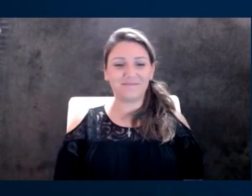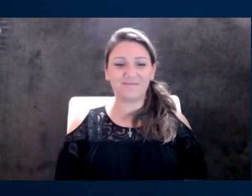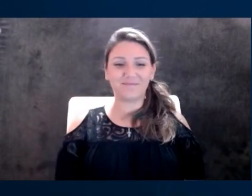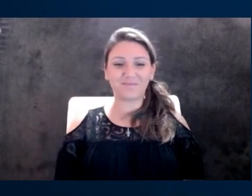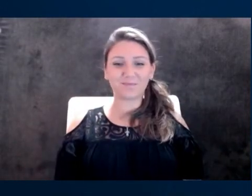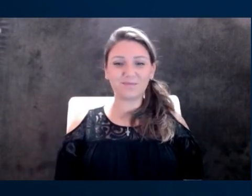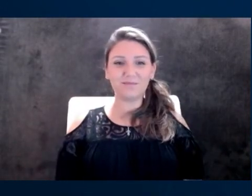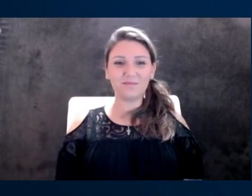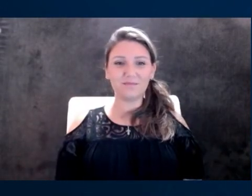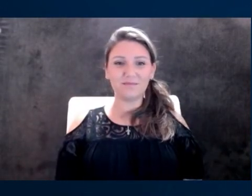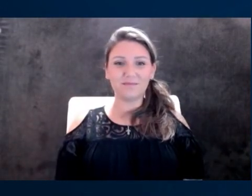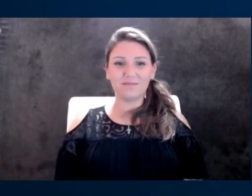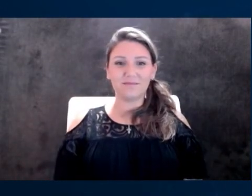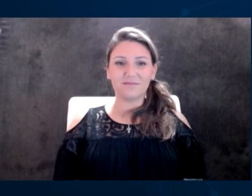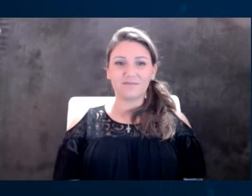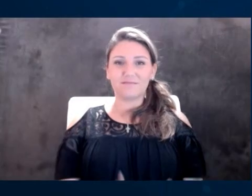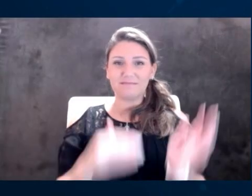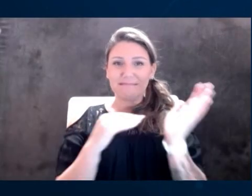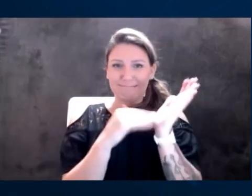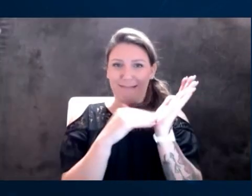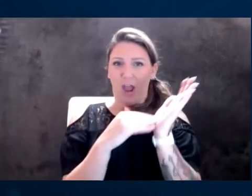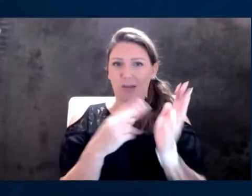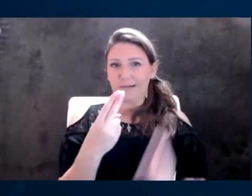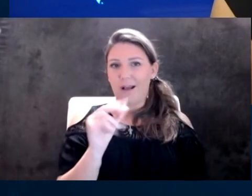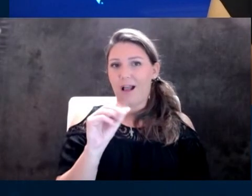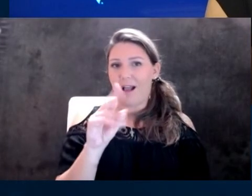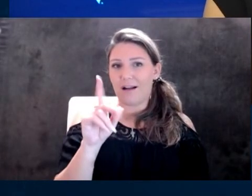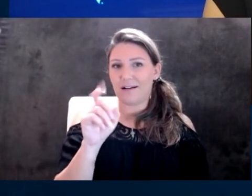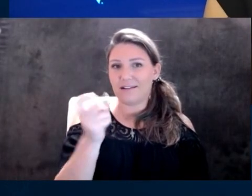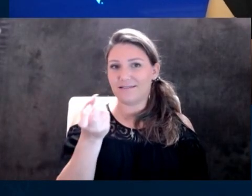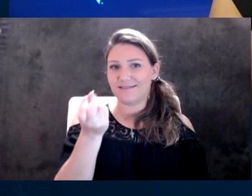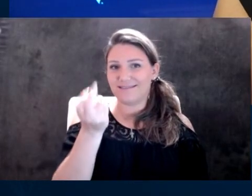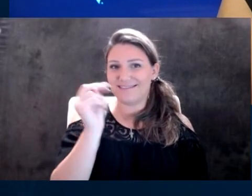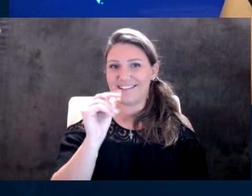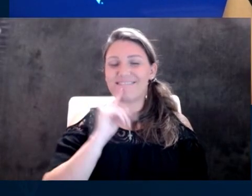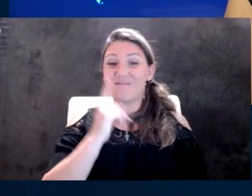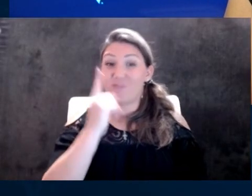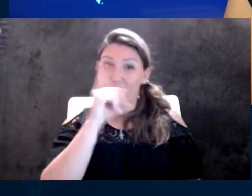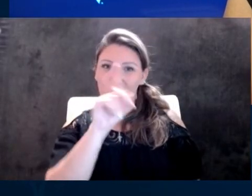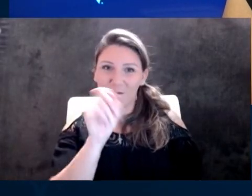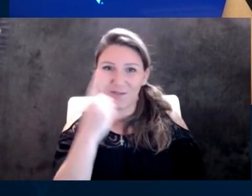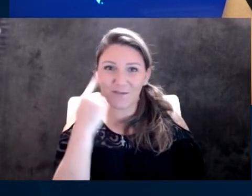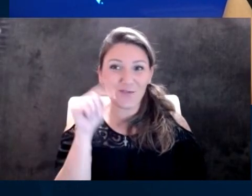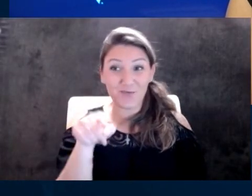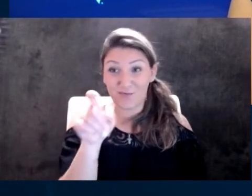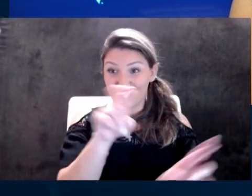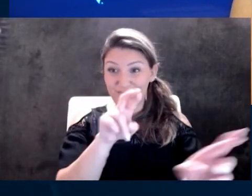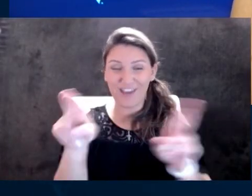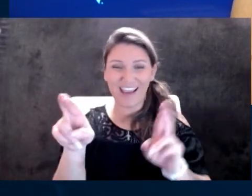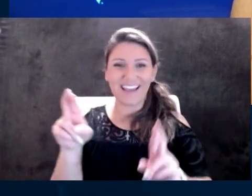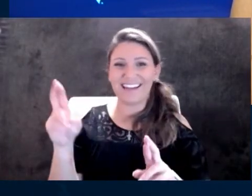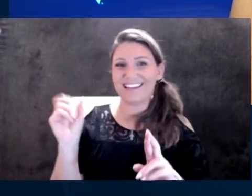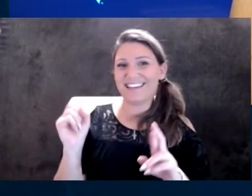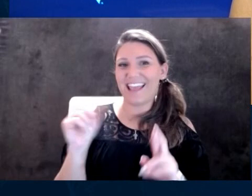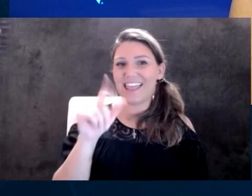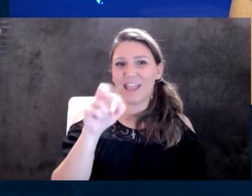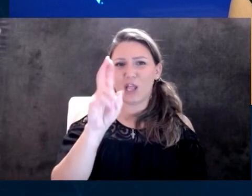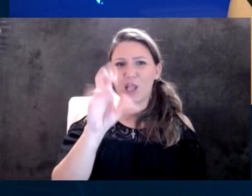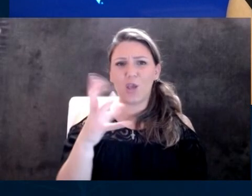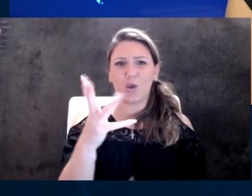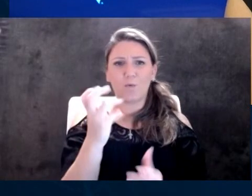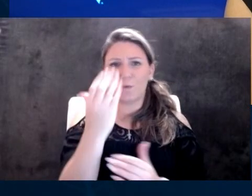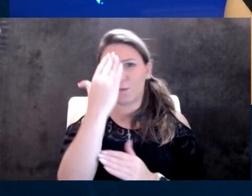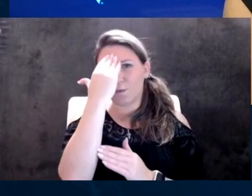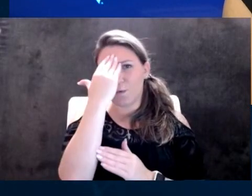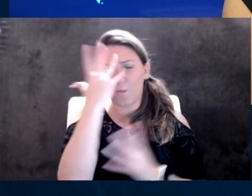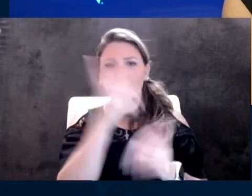So, Dr. Hawkinson, I didn't mean to leave you out all day, but I've got a question for you. Are you ready? So Larry wants to know, what do you think of the report on the